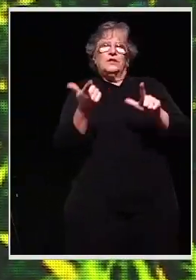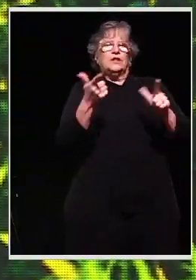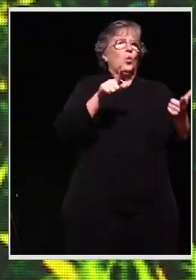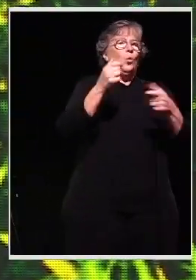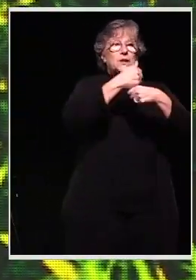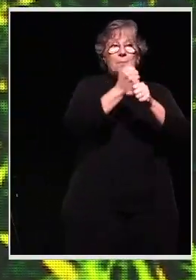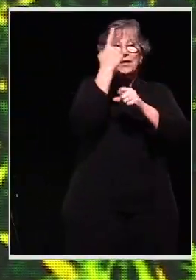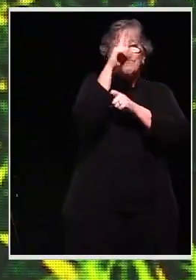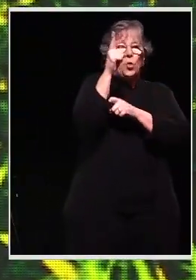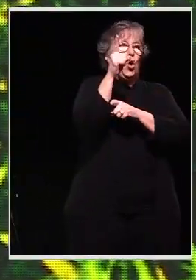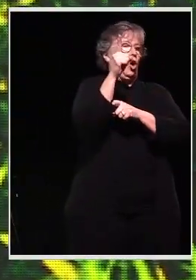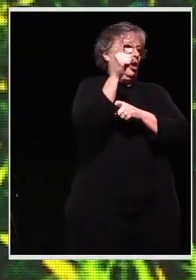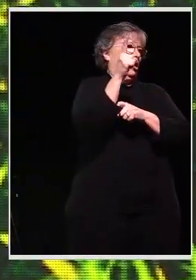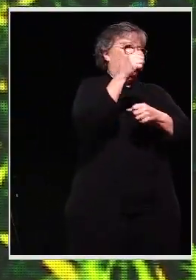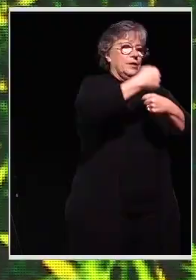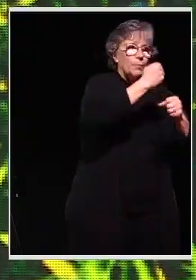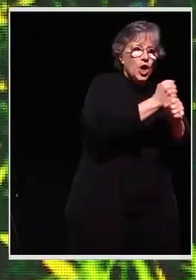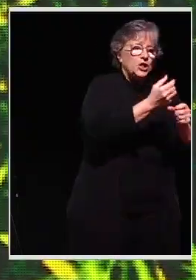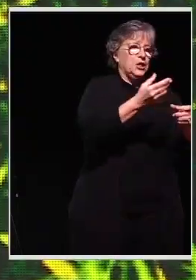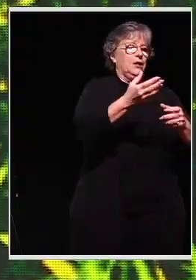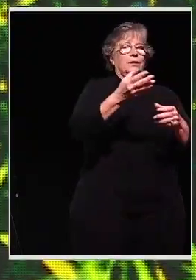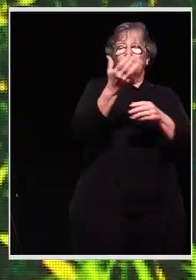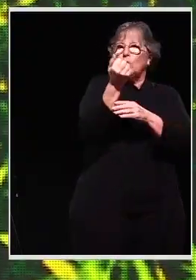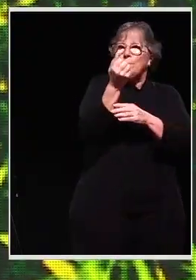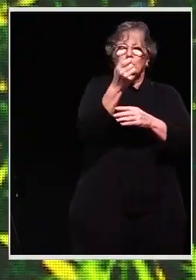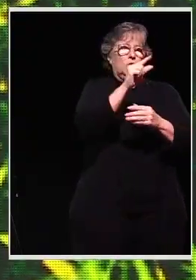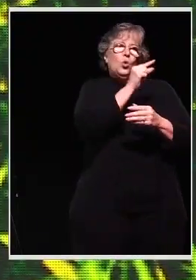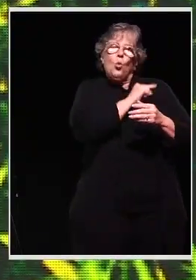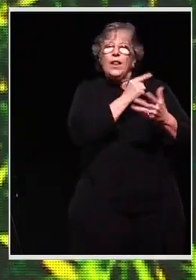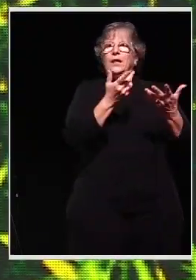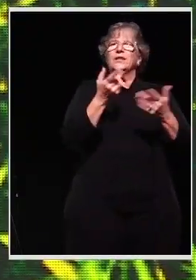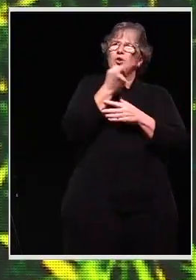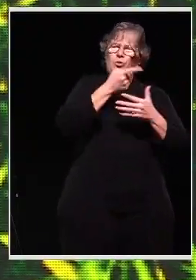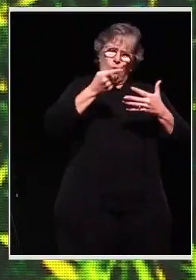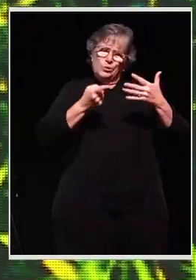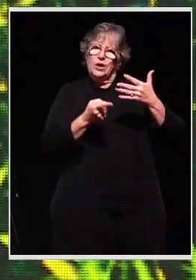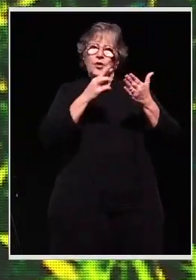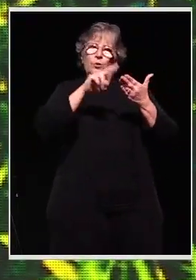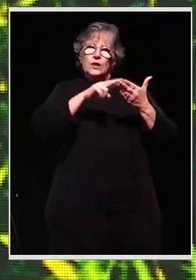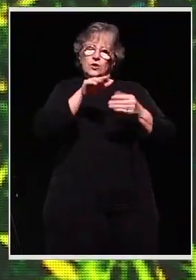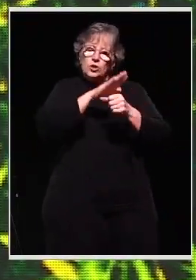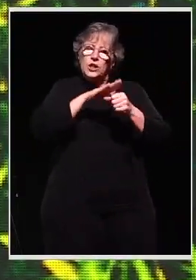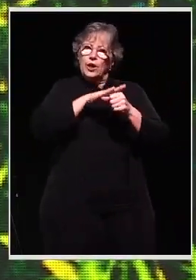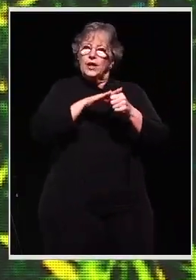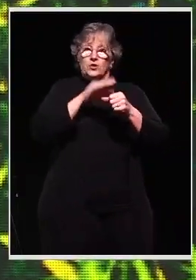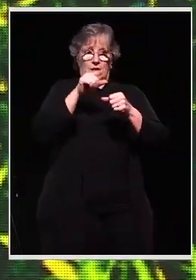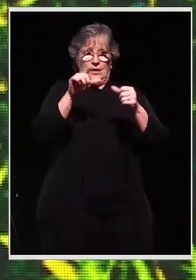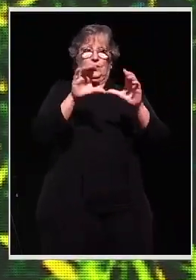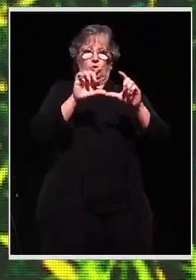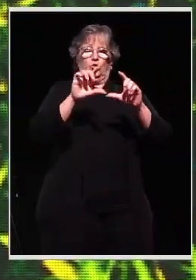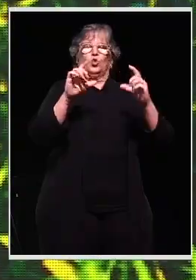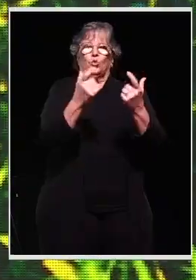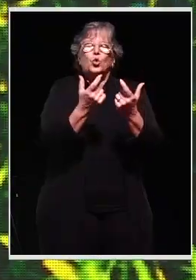maintain the milk quality, the nutritional quality, the flavor? So those are the research sort of general areas that this consortium is